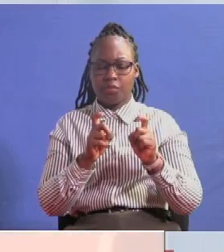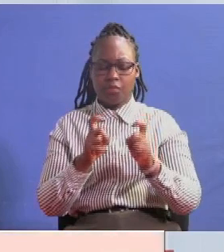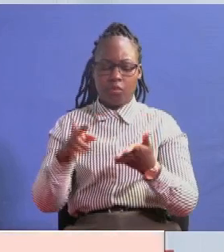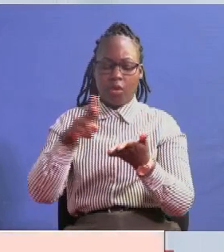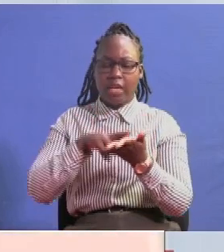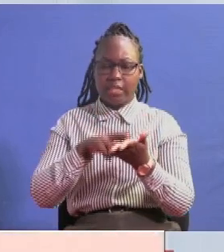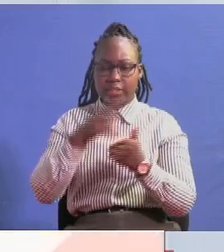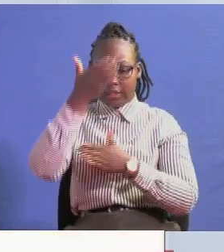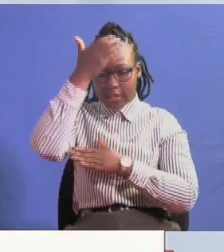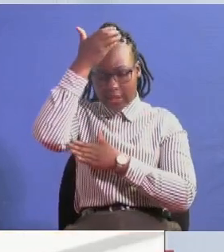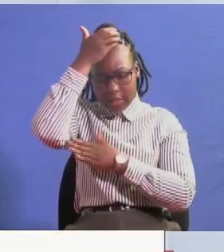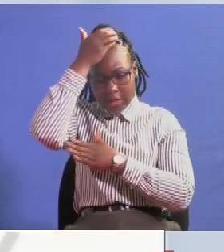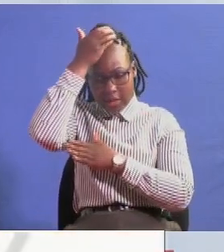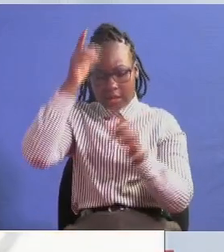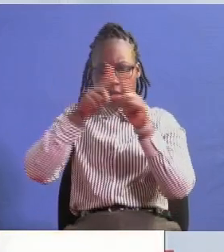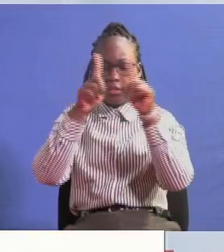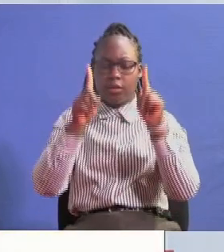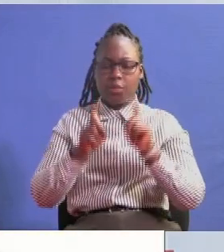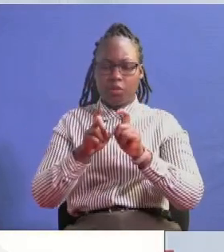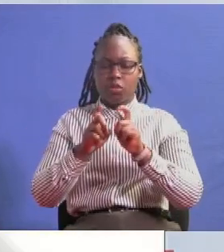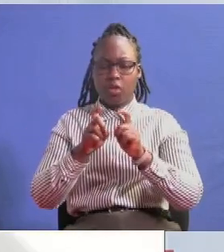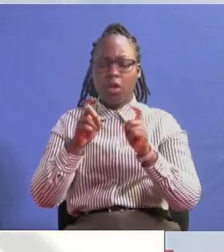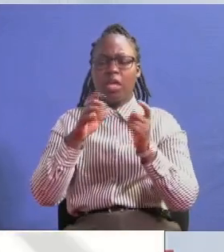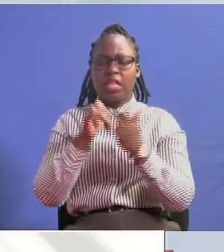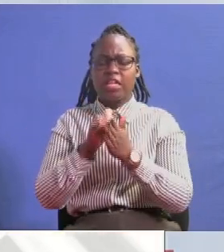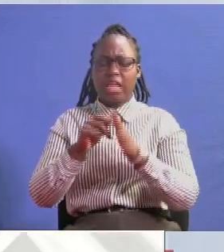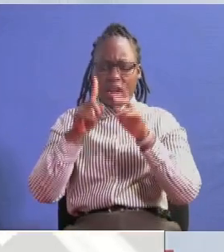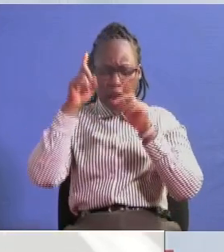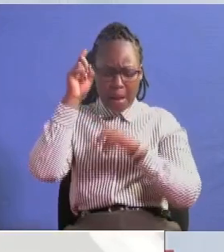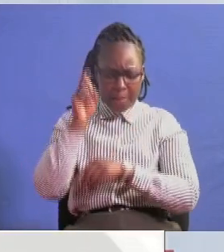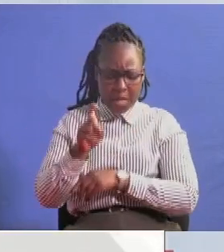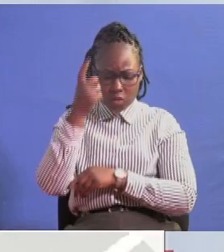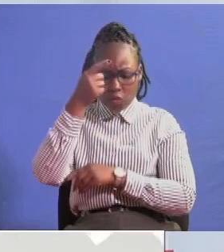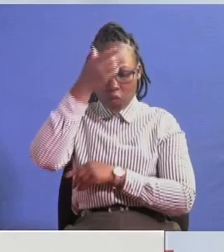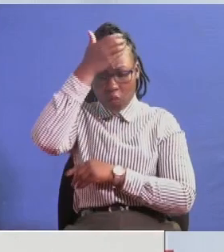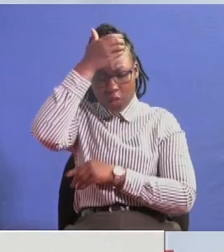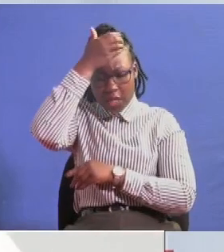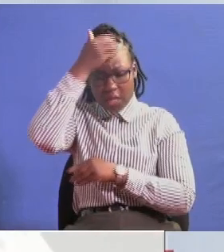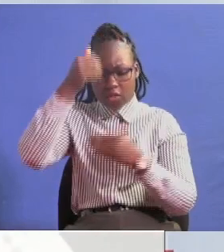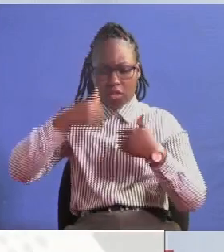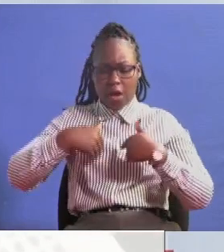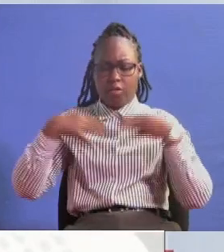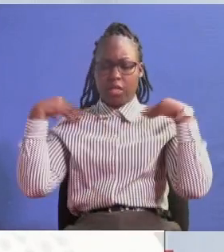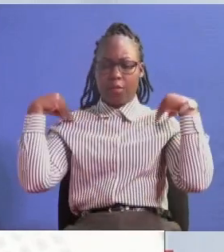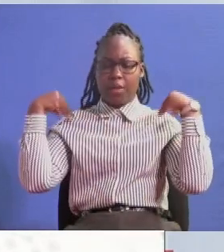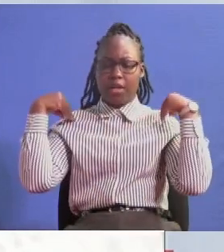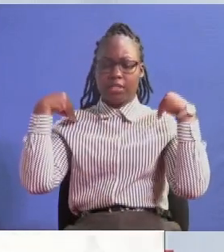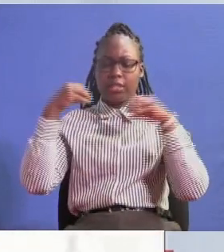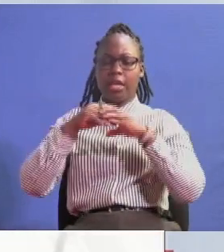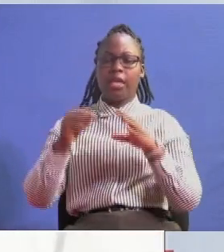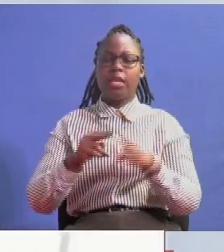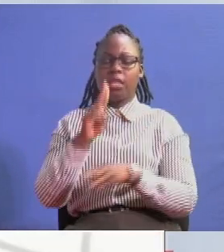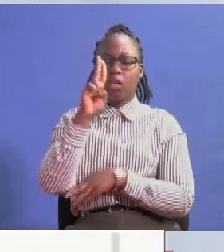Registered nurse examinations that are mandatory for nurses seeking to practice in the